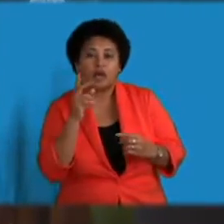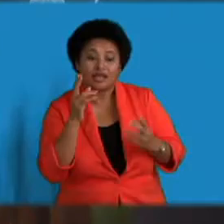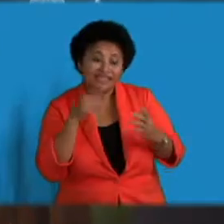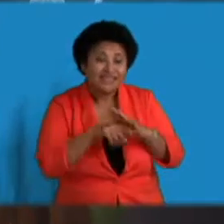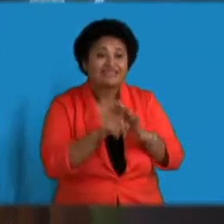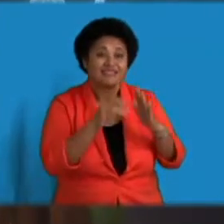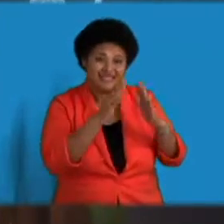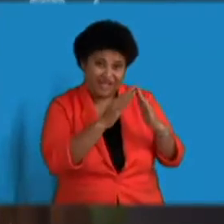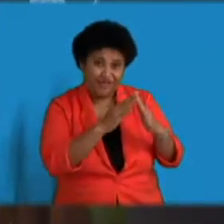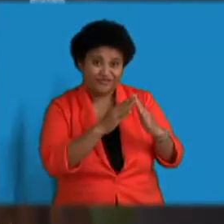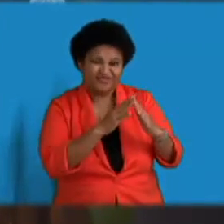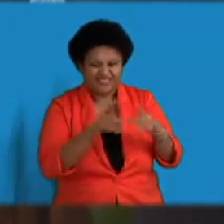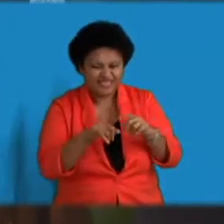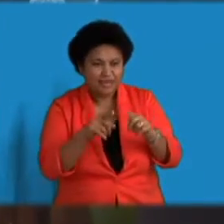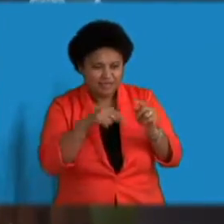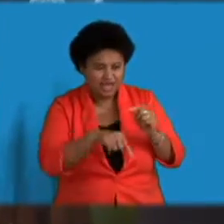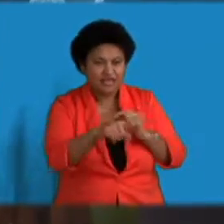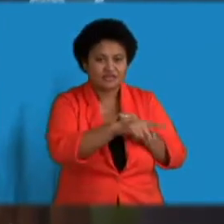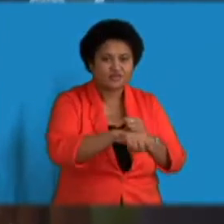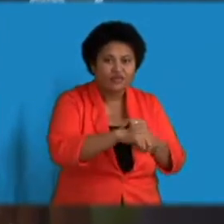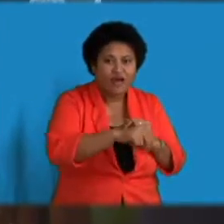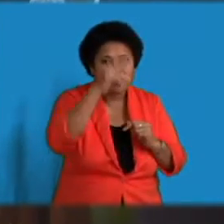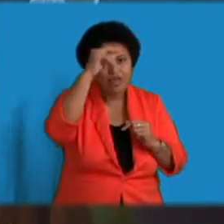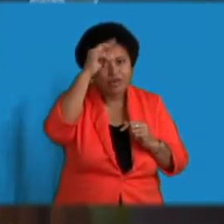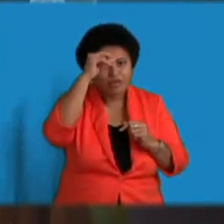like the library here in Suva and the library